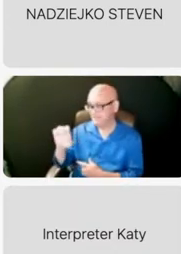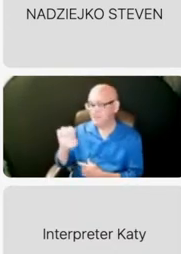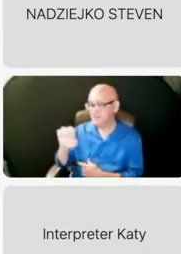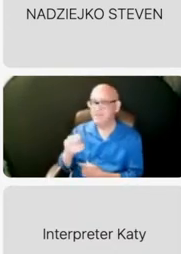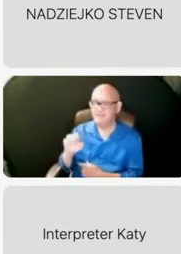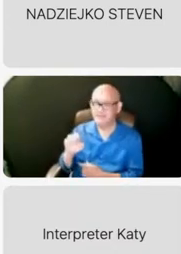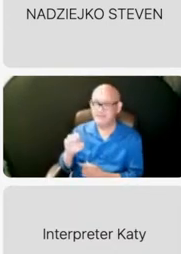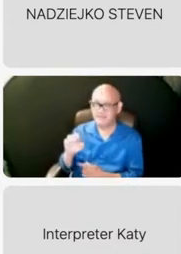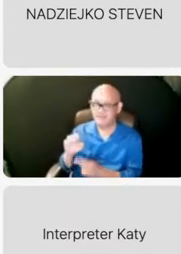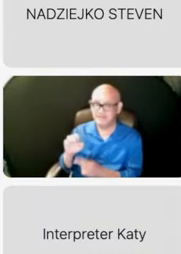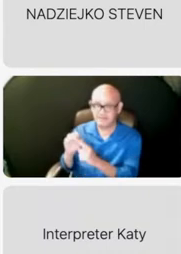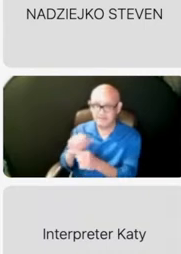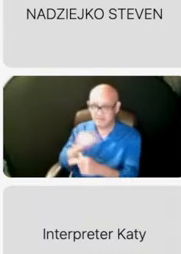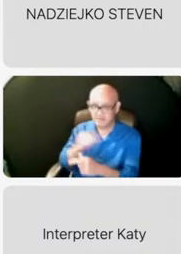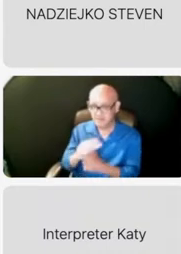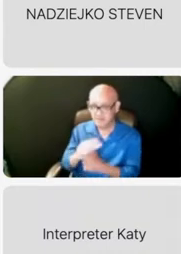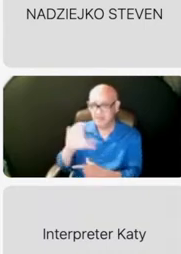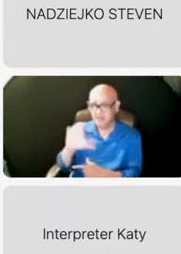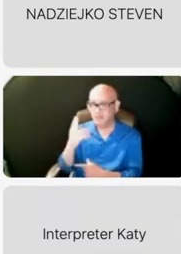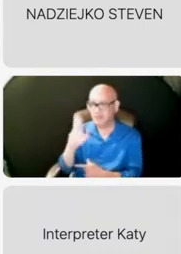is my sister christina